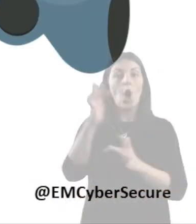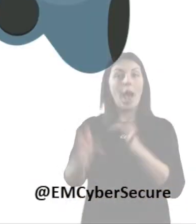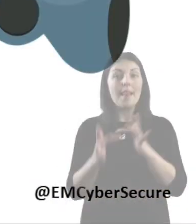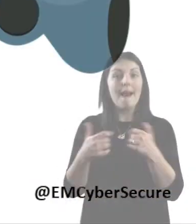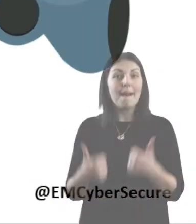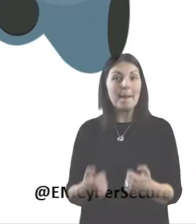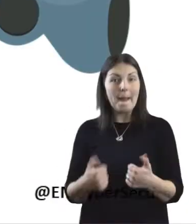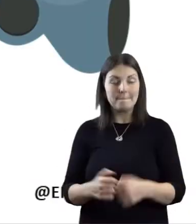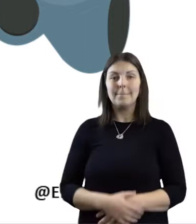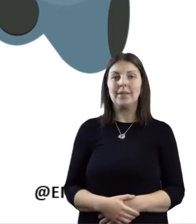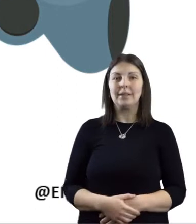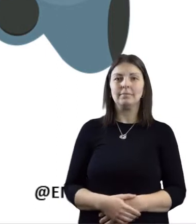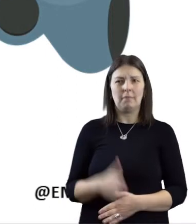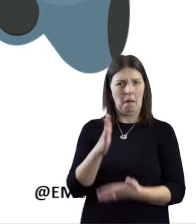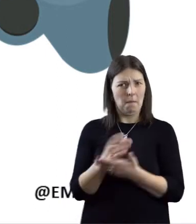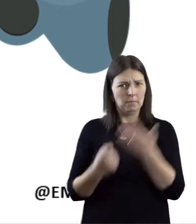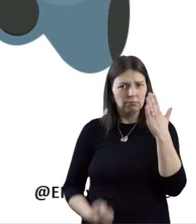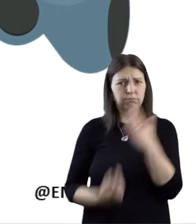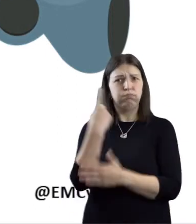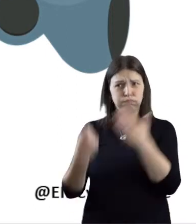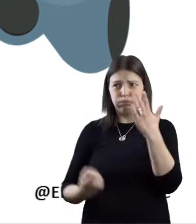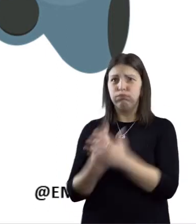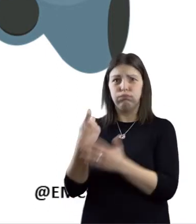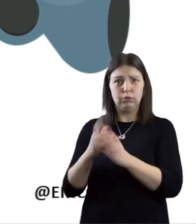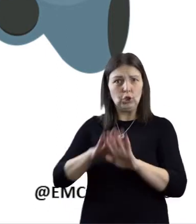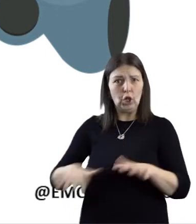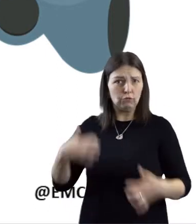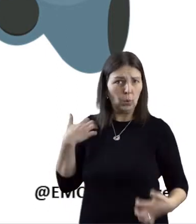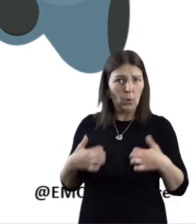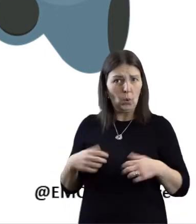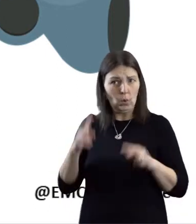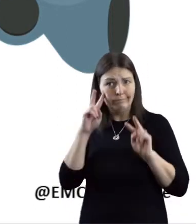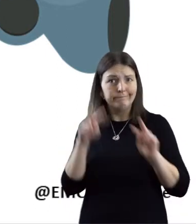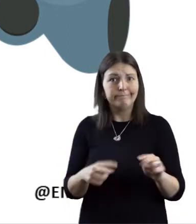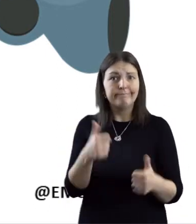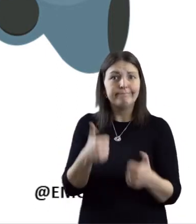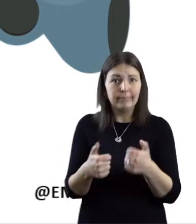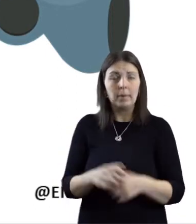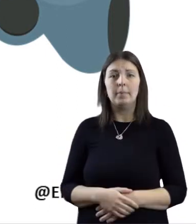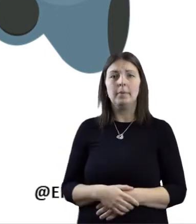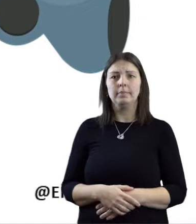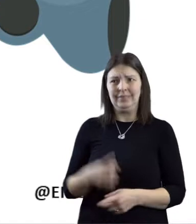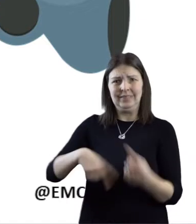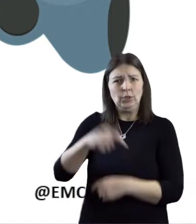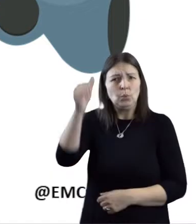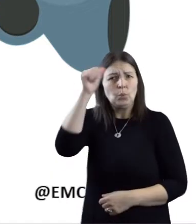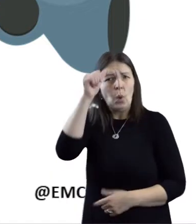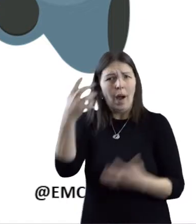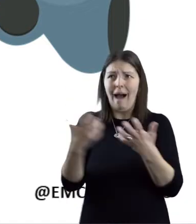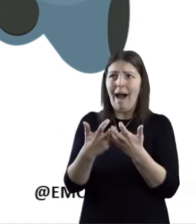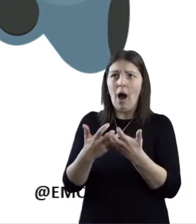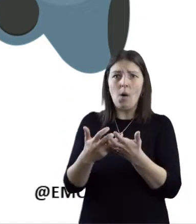Gaming online is becoming more common among children. This means making sure your child is staying safe online is increasingly